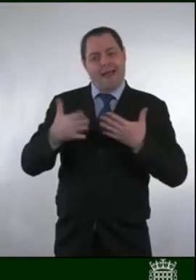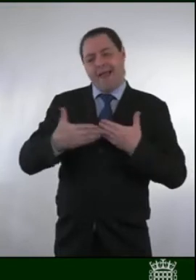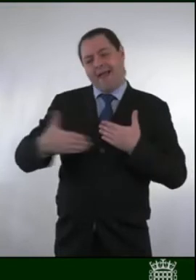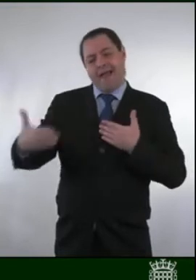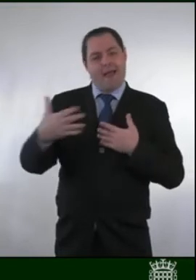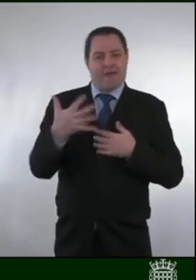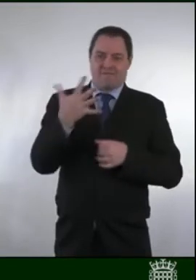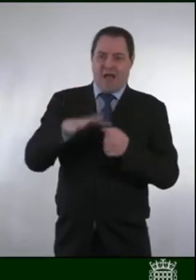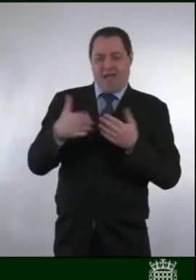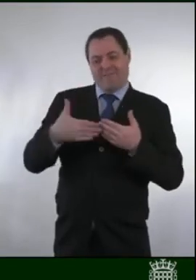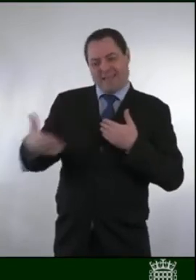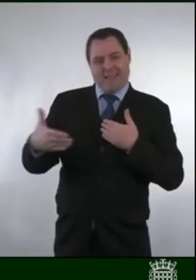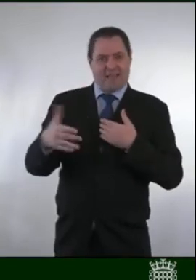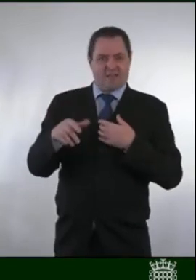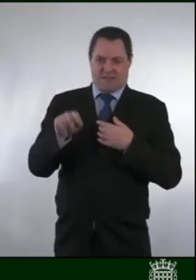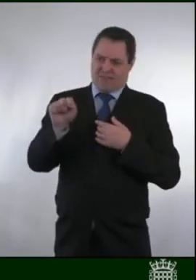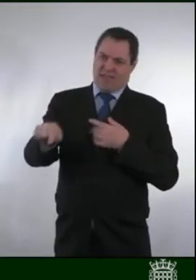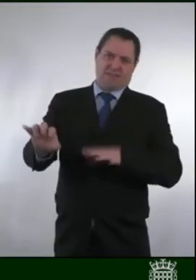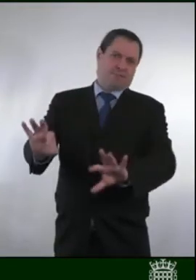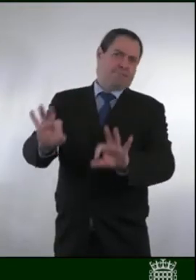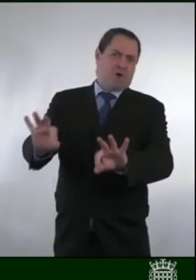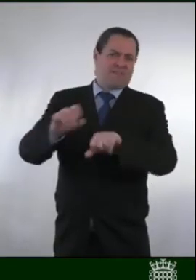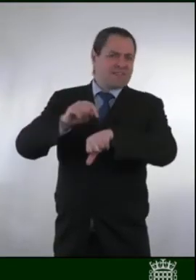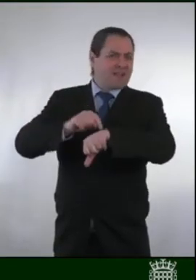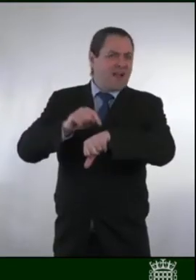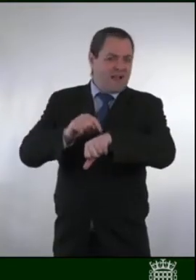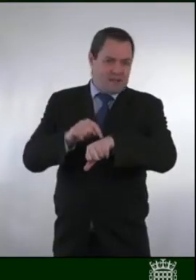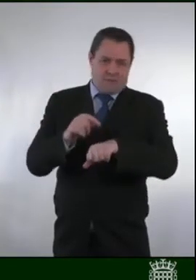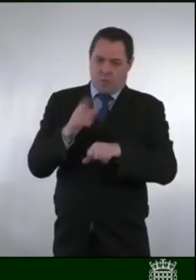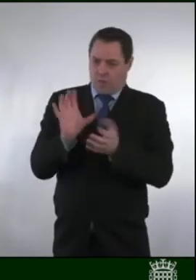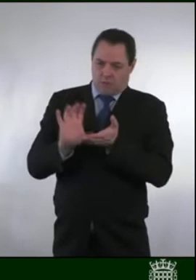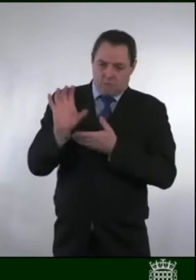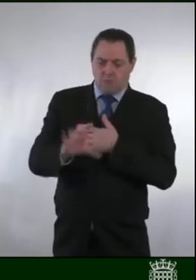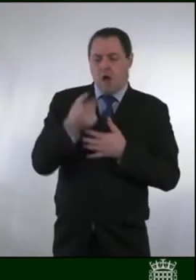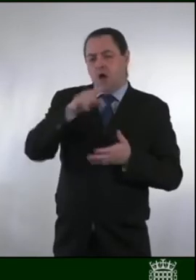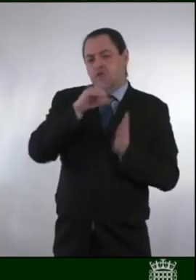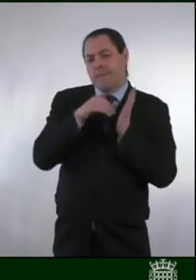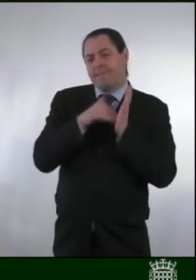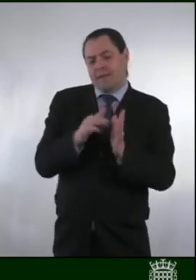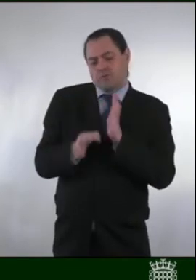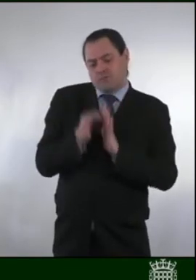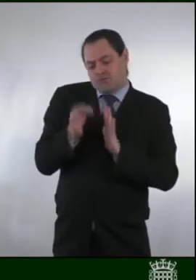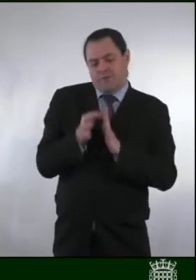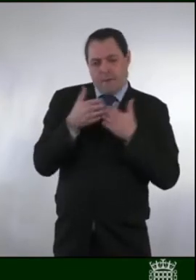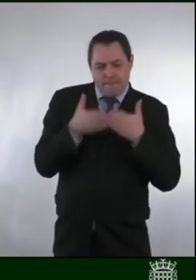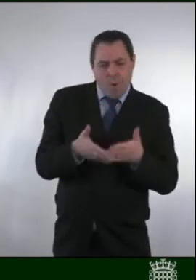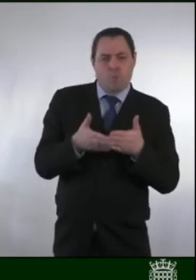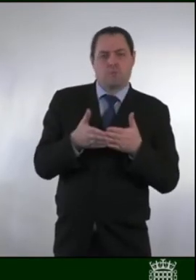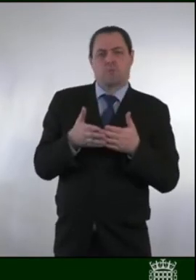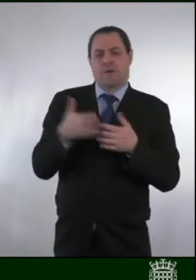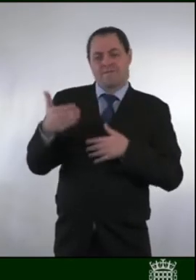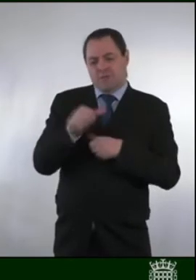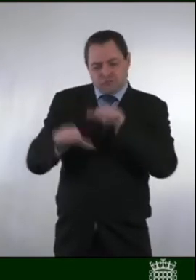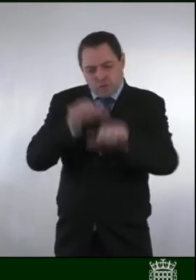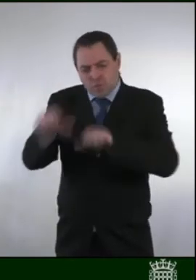El Dorado, Mr. Speaker, we're investing £100 million in improving our boats, our fish processing industry,